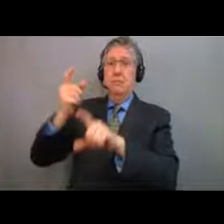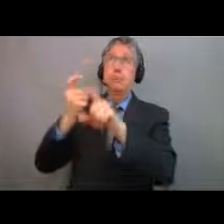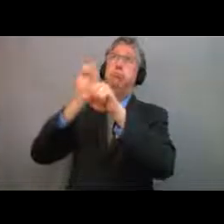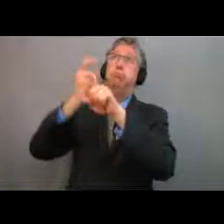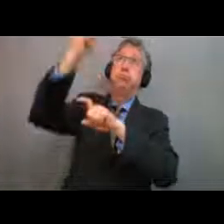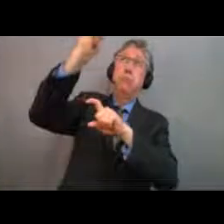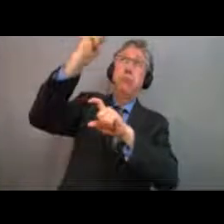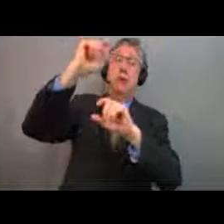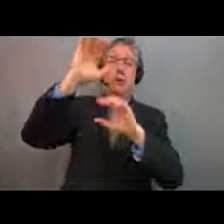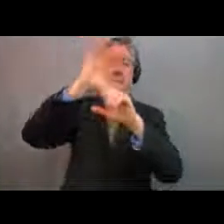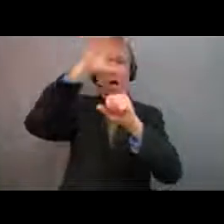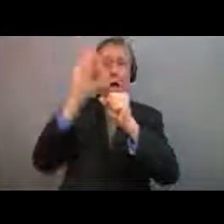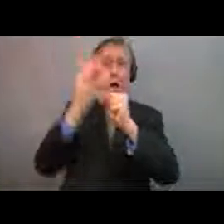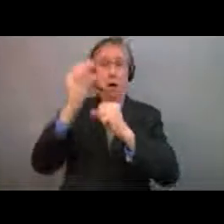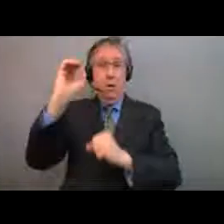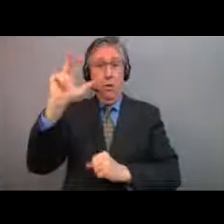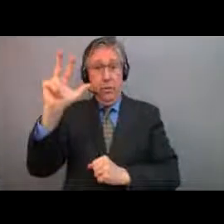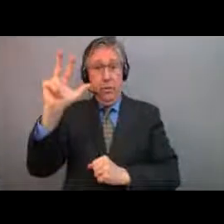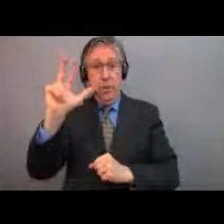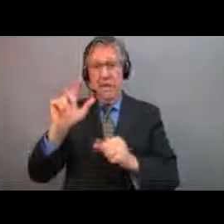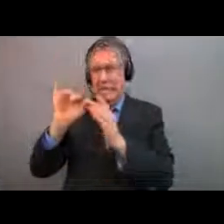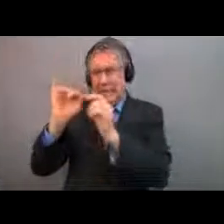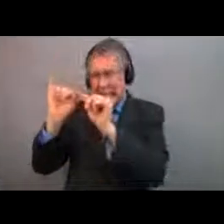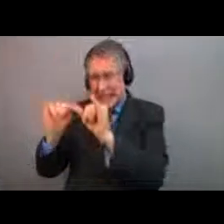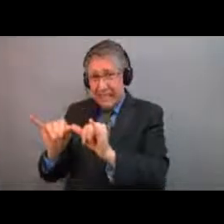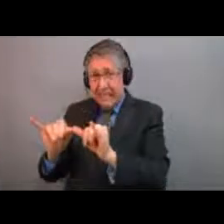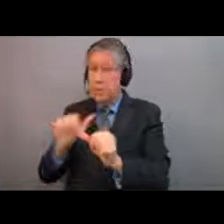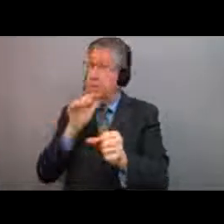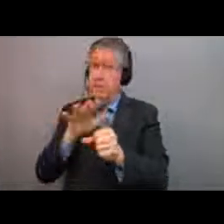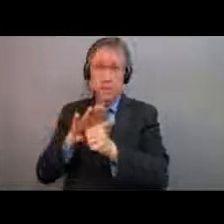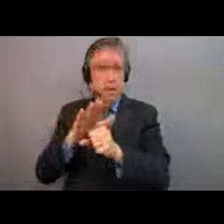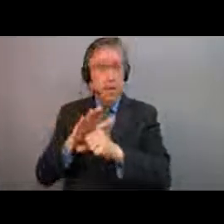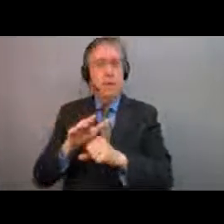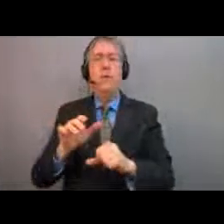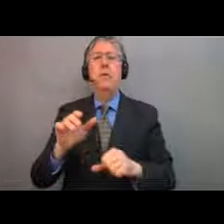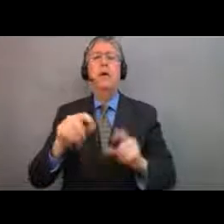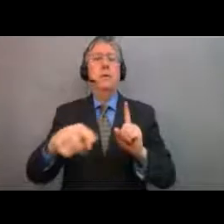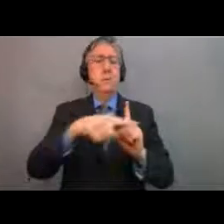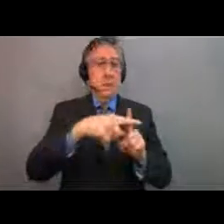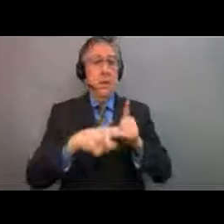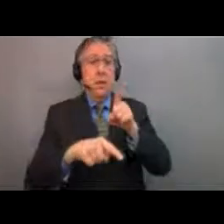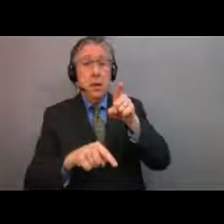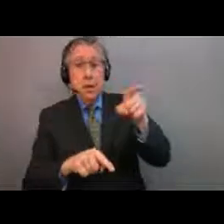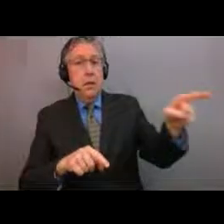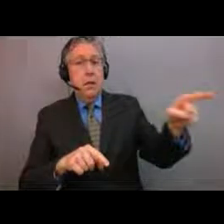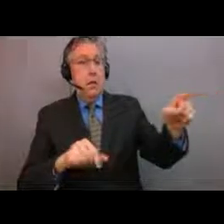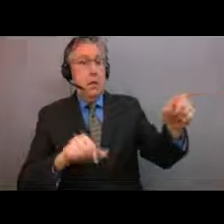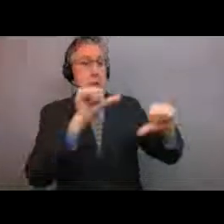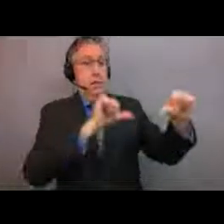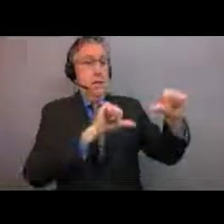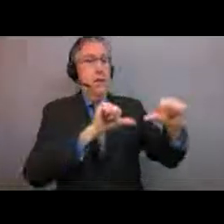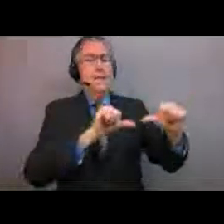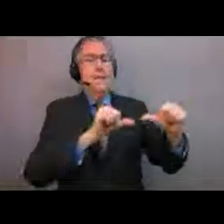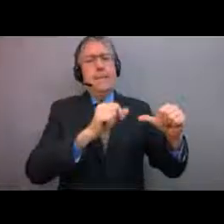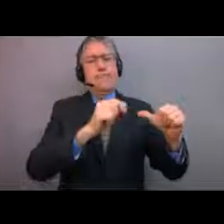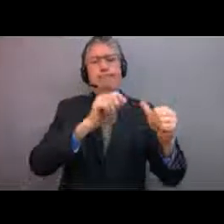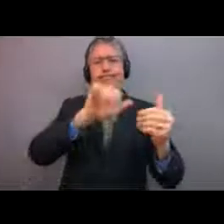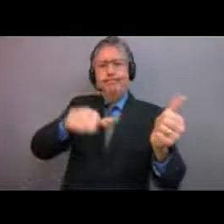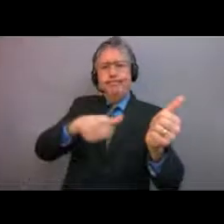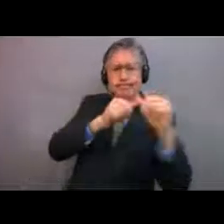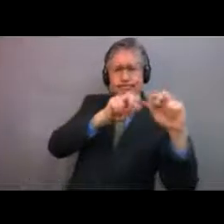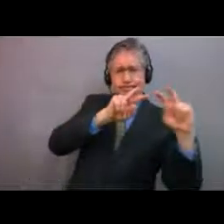making the measurements, but also giving scientists the room to assess and understand the underlying causes for the